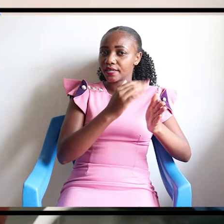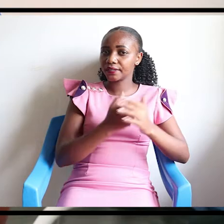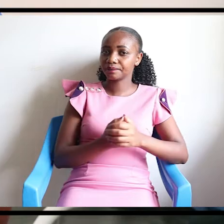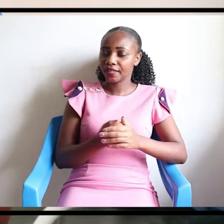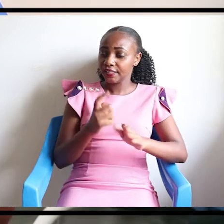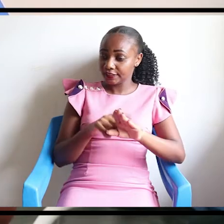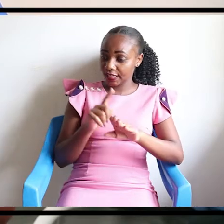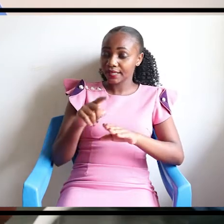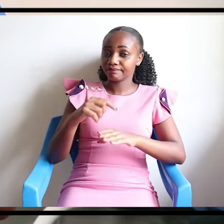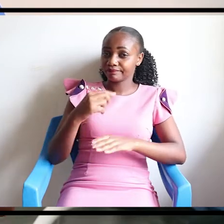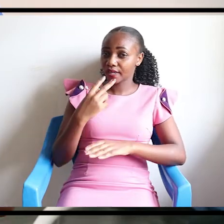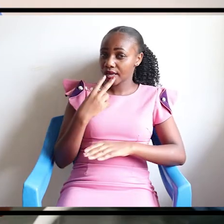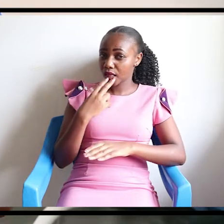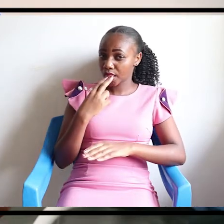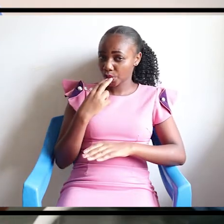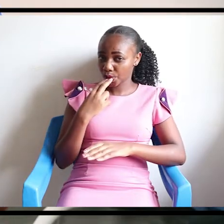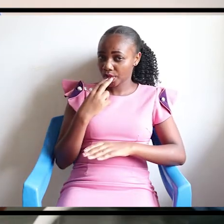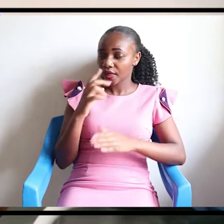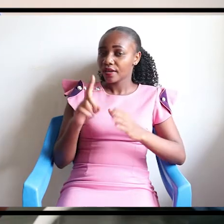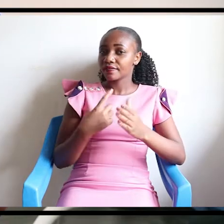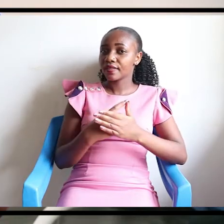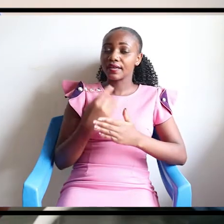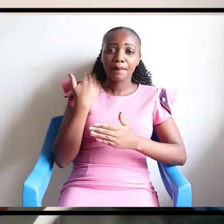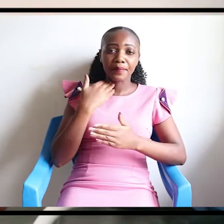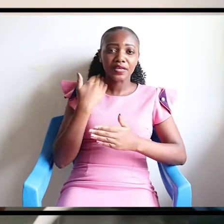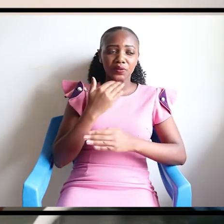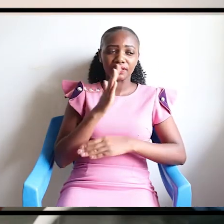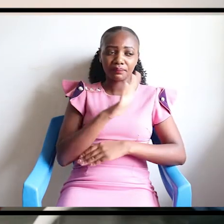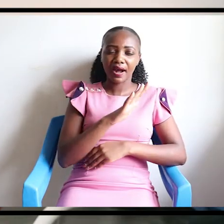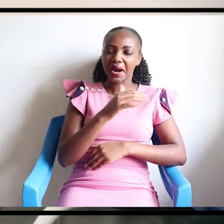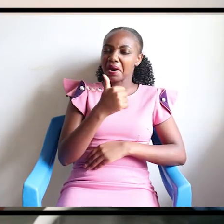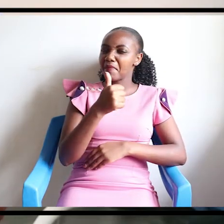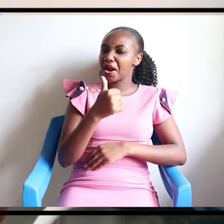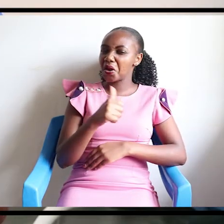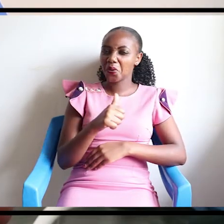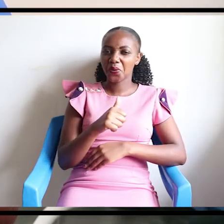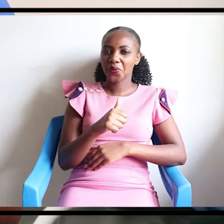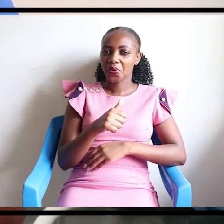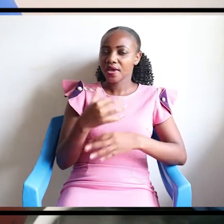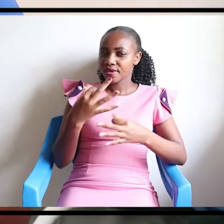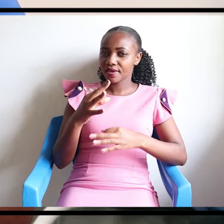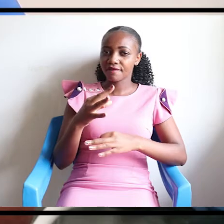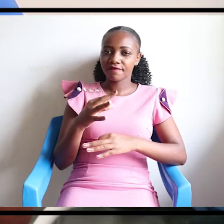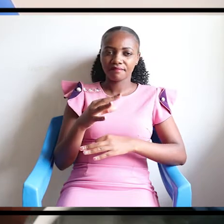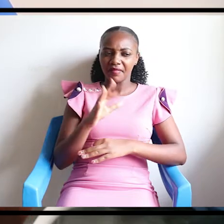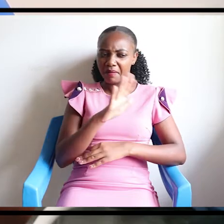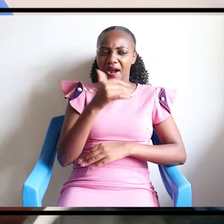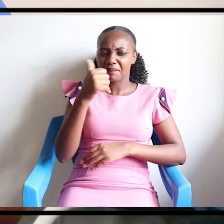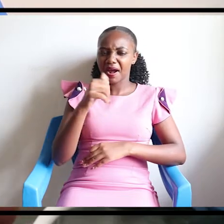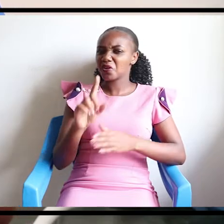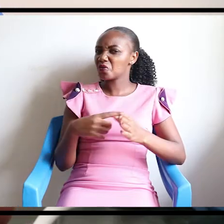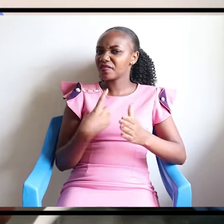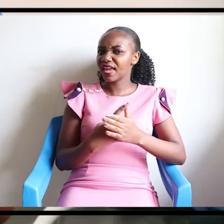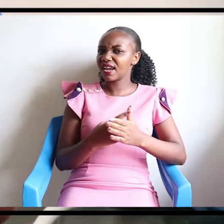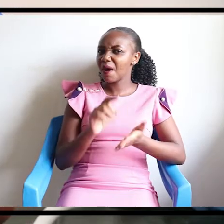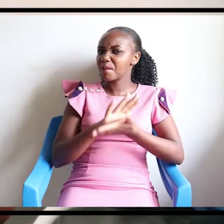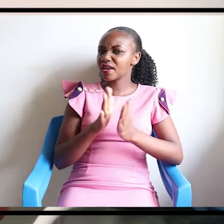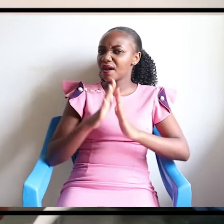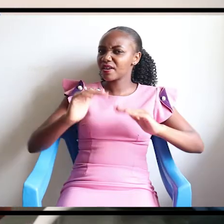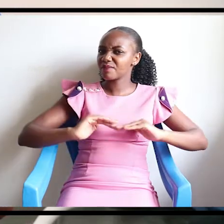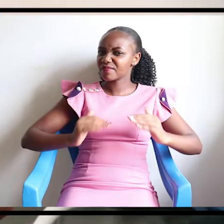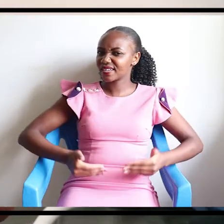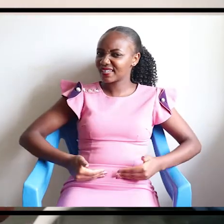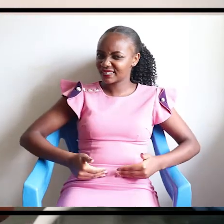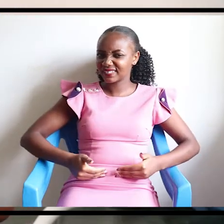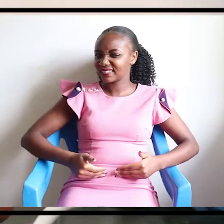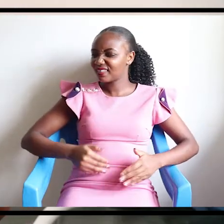during this period of breastfeeding, your periods have not come back. So if your periods have not come back, chances of you getting pregnant are